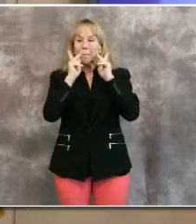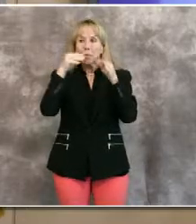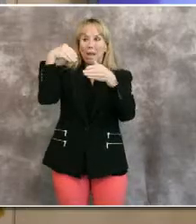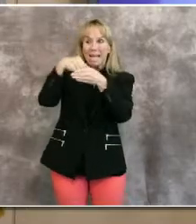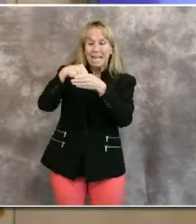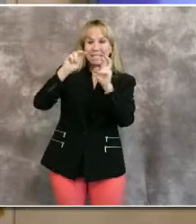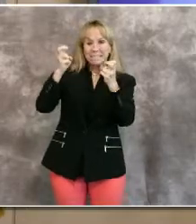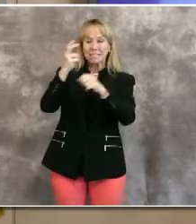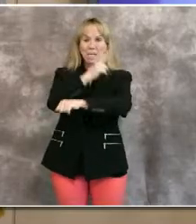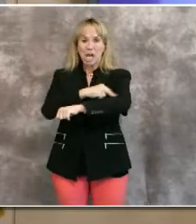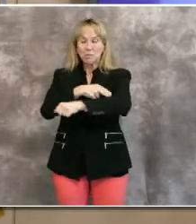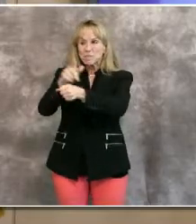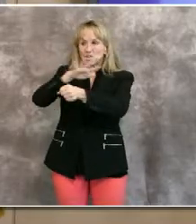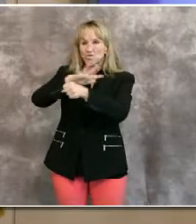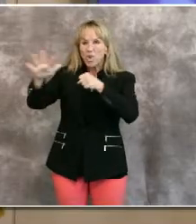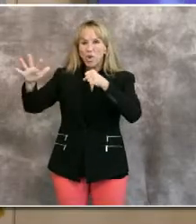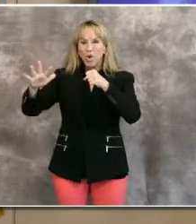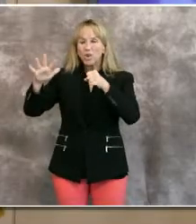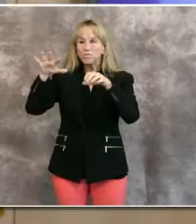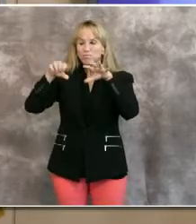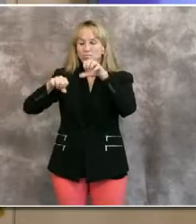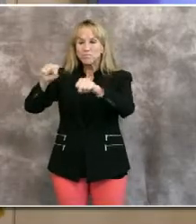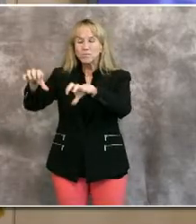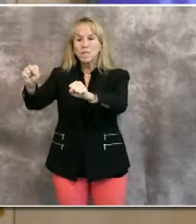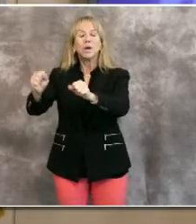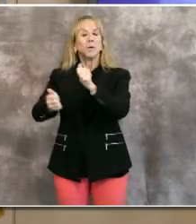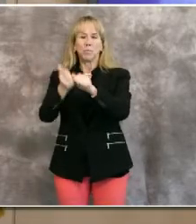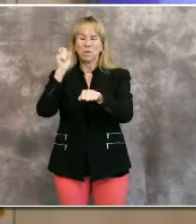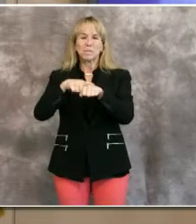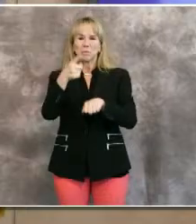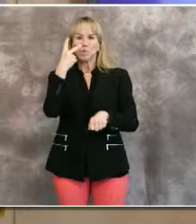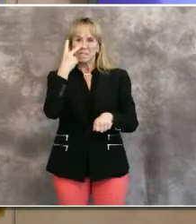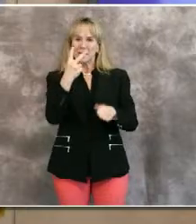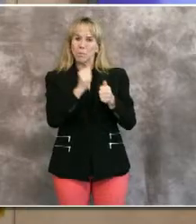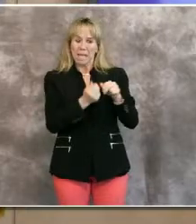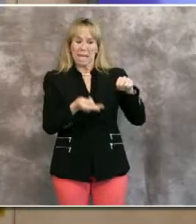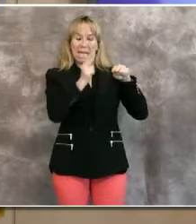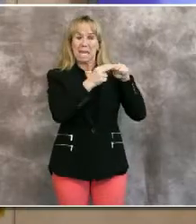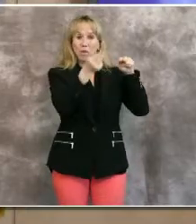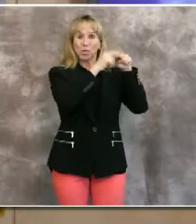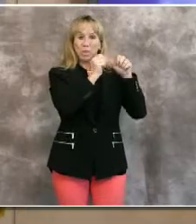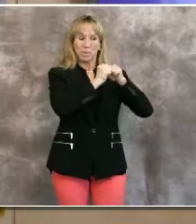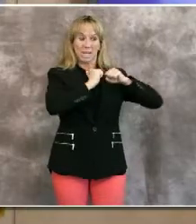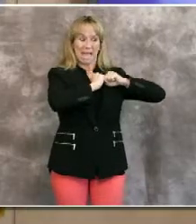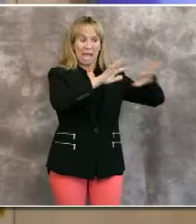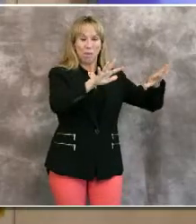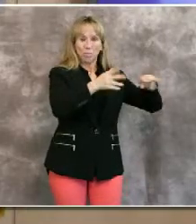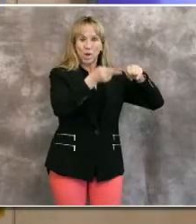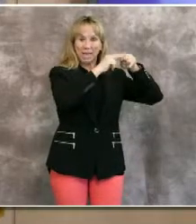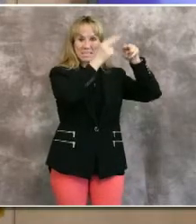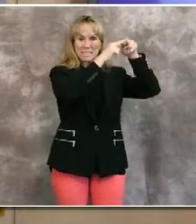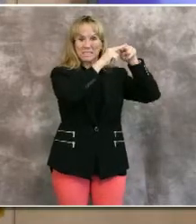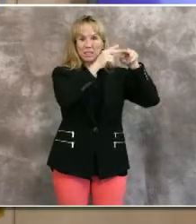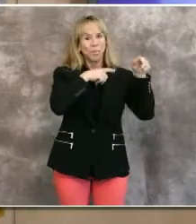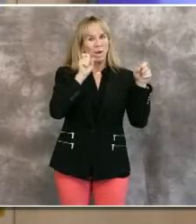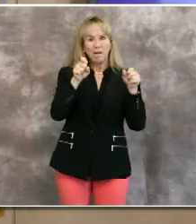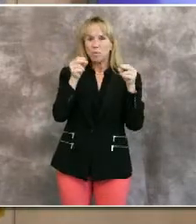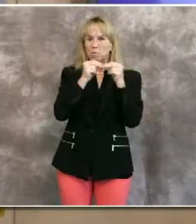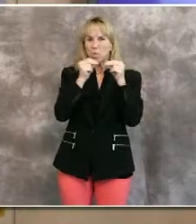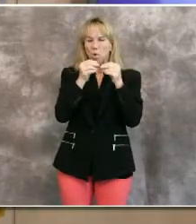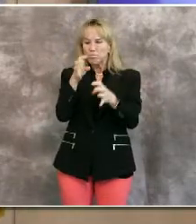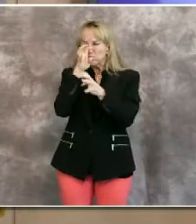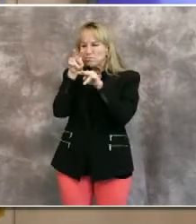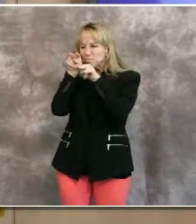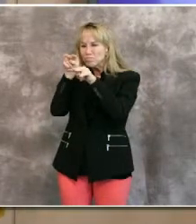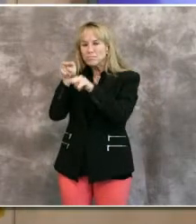in cases and after we have seen an increase in outbreaks. And so that is something we're going to have to monitor very closely in